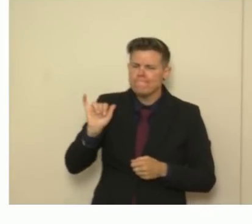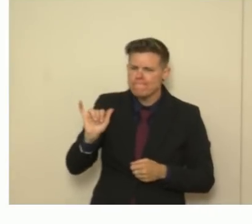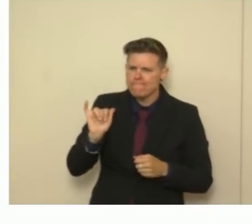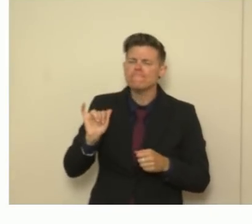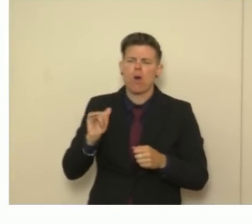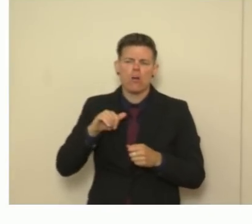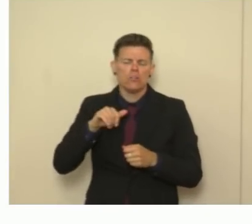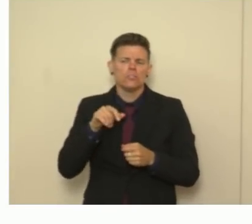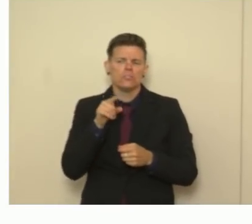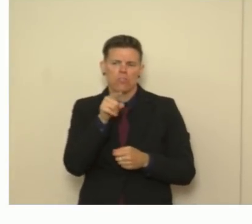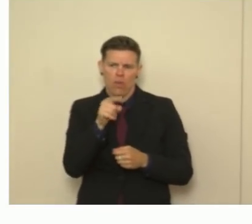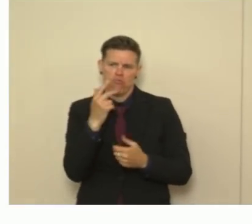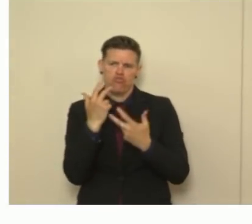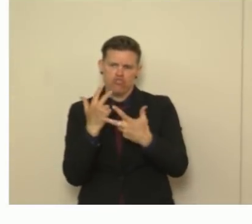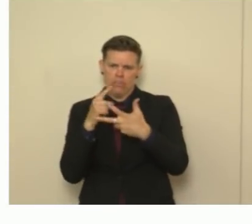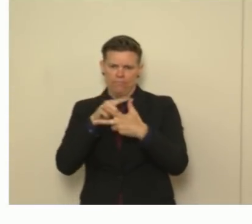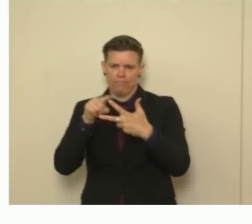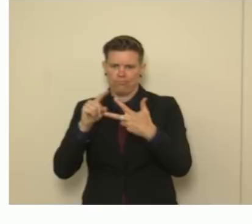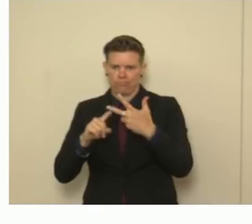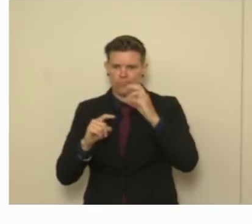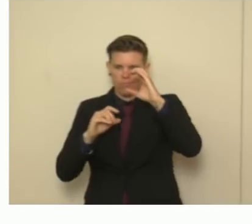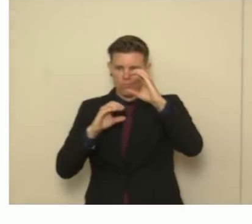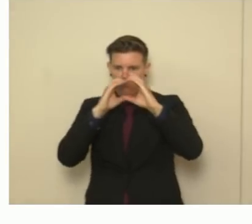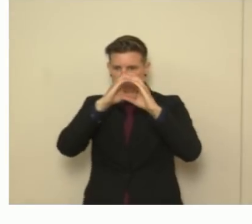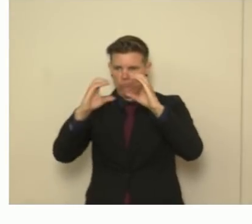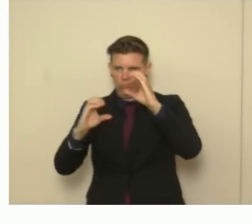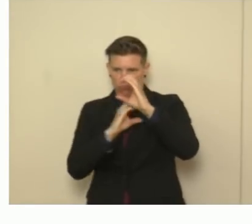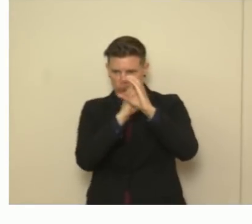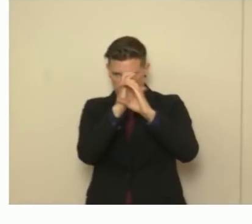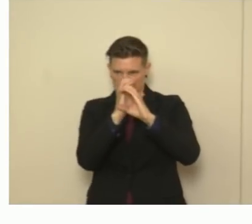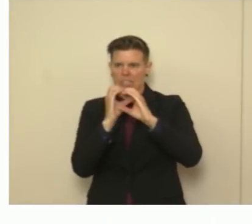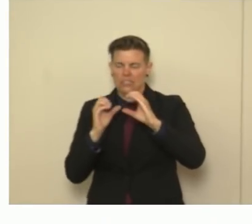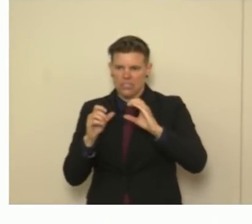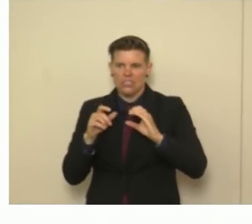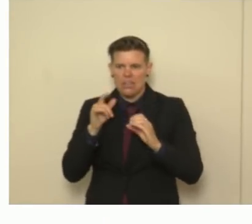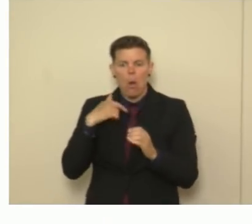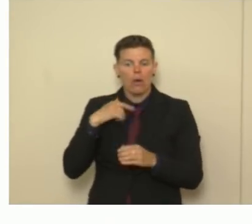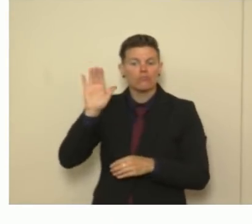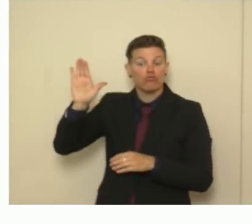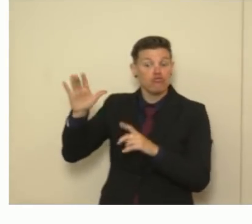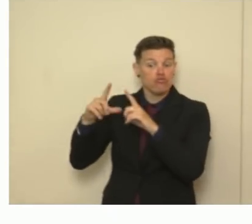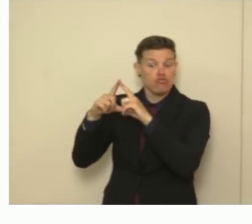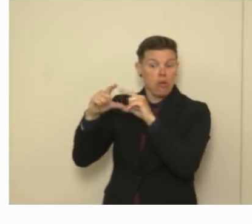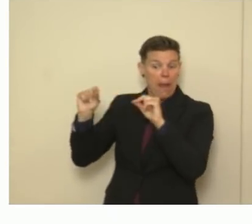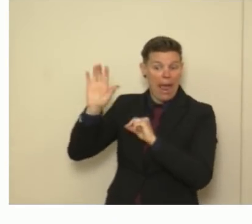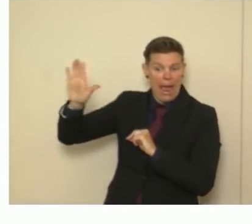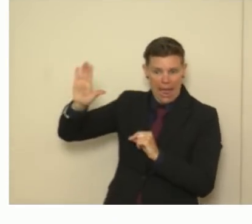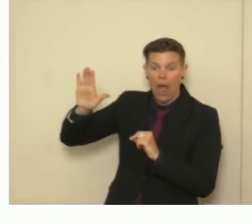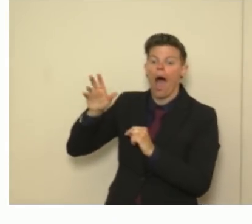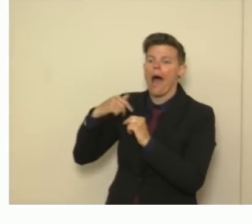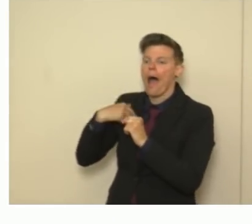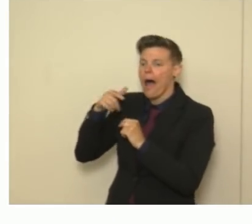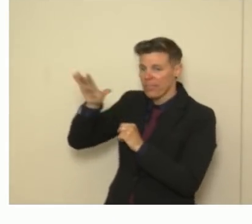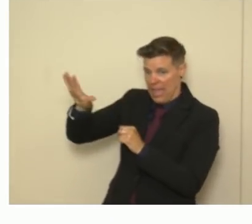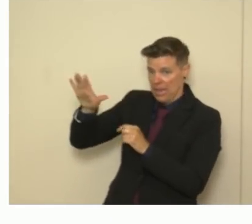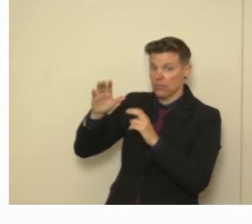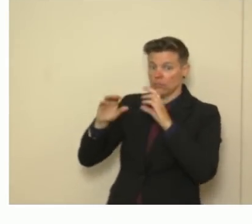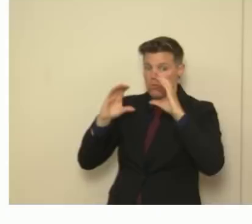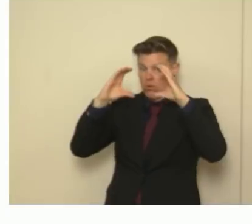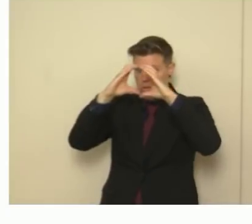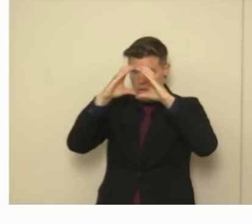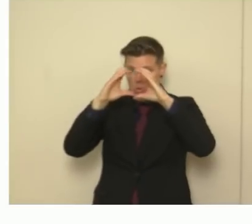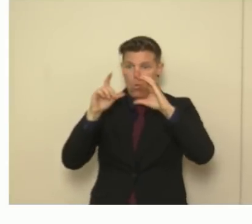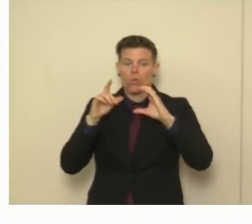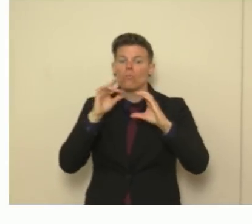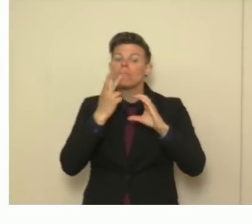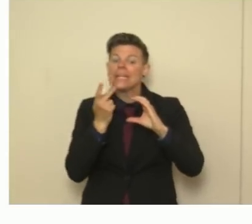about the 3 C's. They use this in Japan, but you know, if you're in a closed space with poor ventilation,